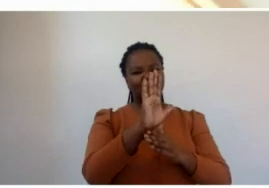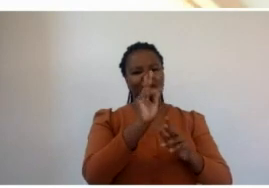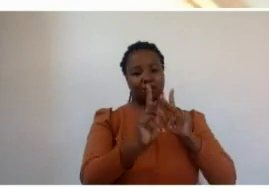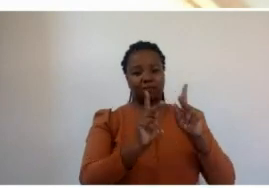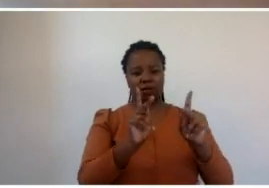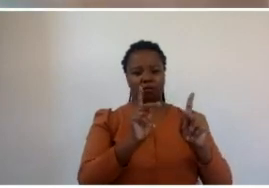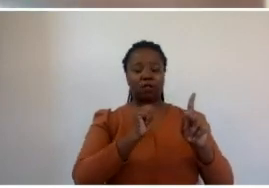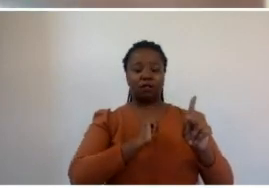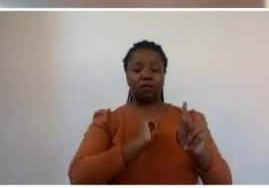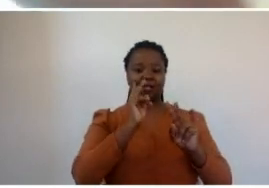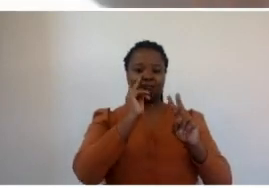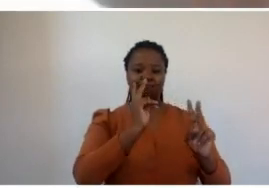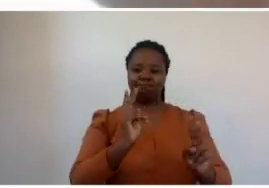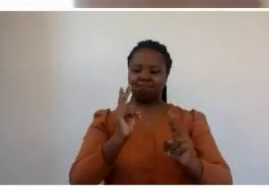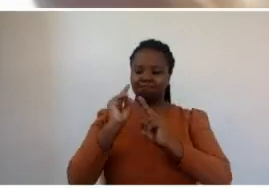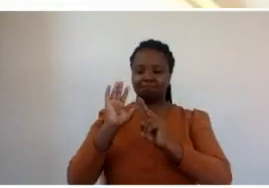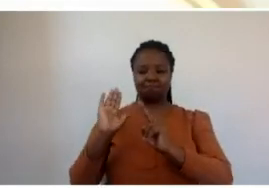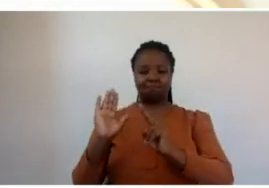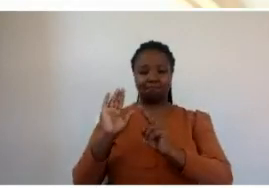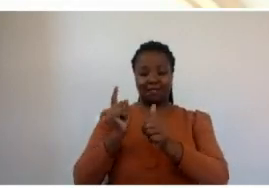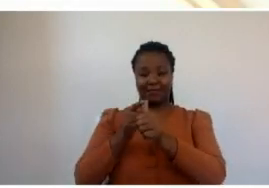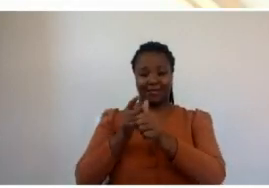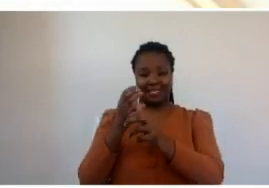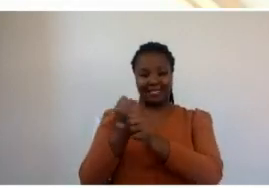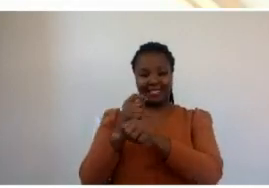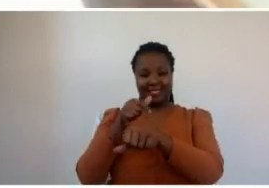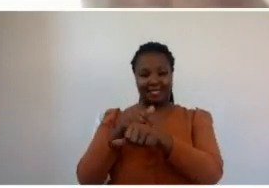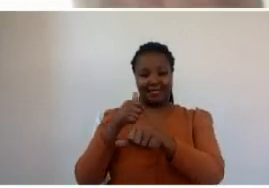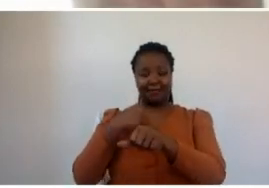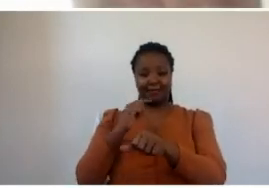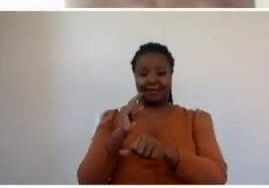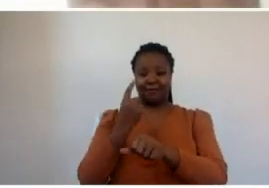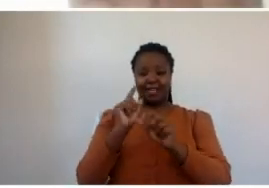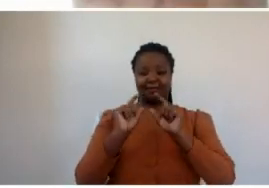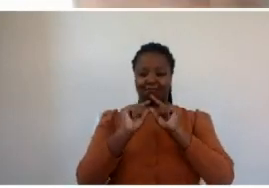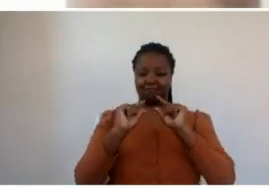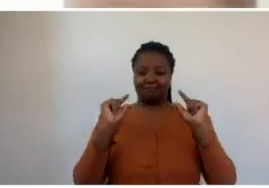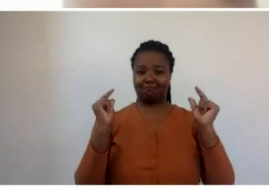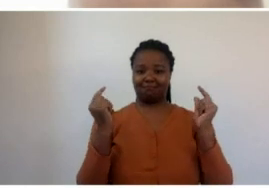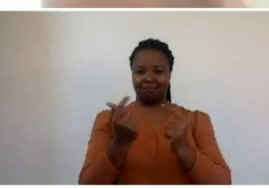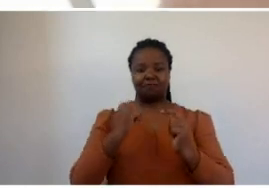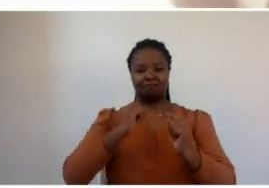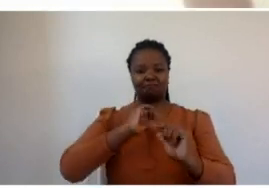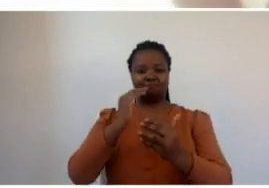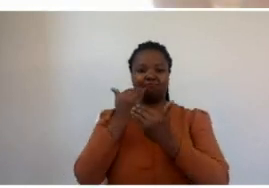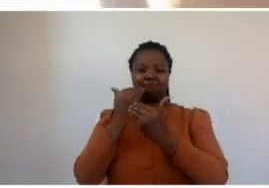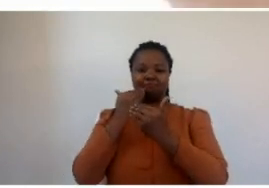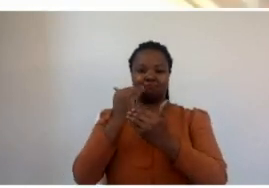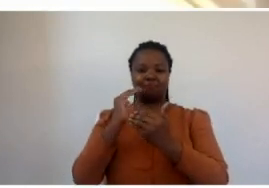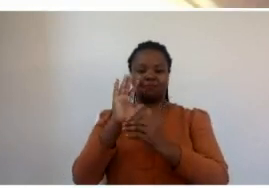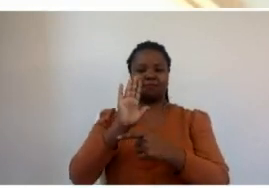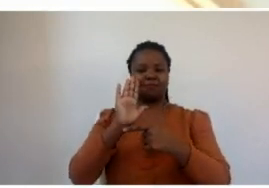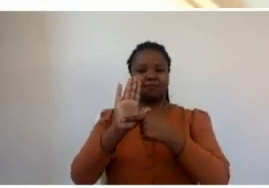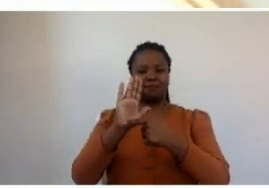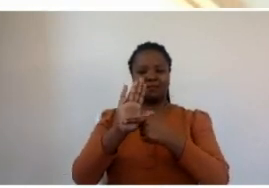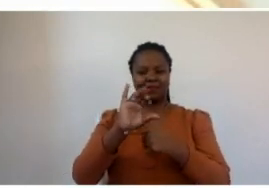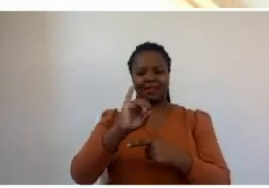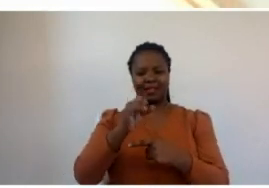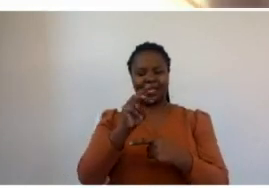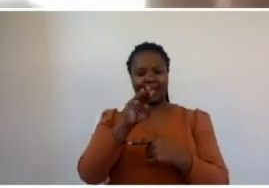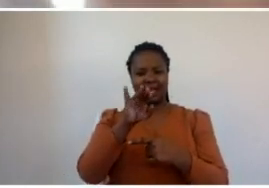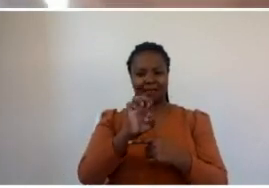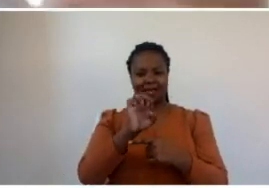thank our first round of panelists. We heard thoughts from Jaime Saavedra from the World